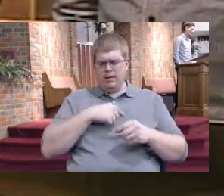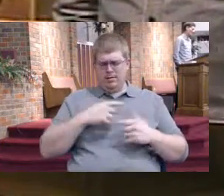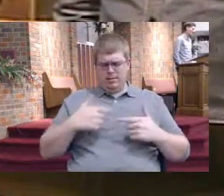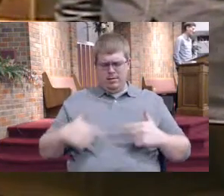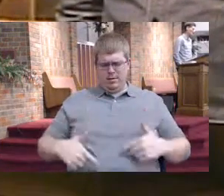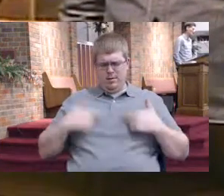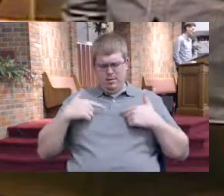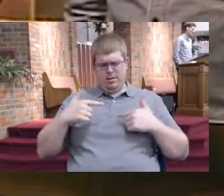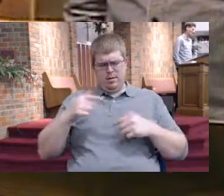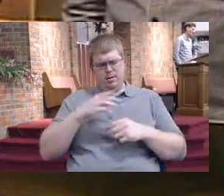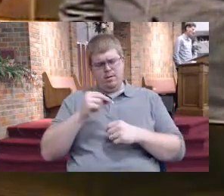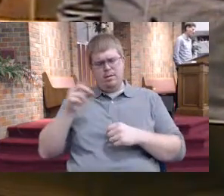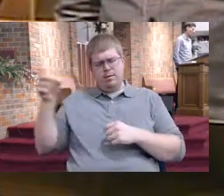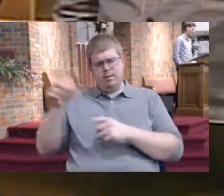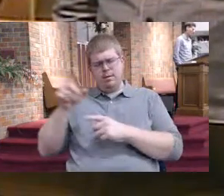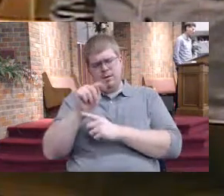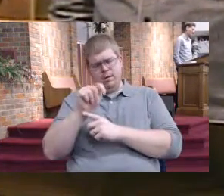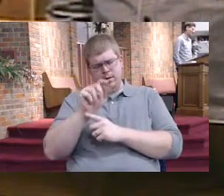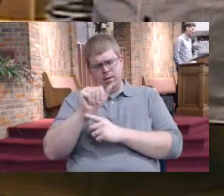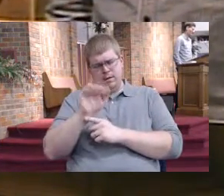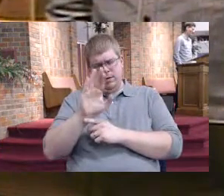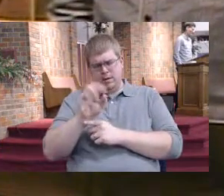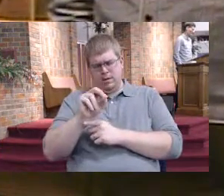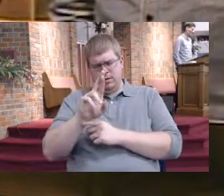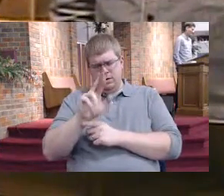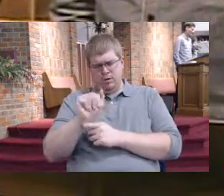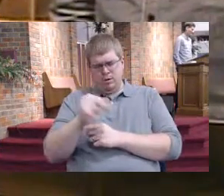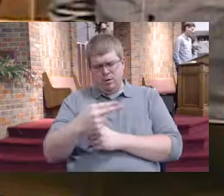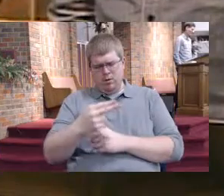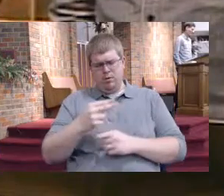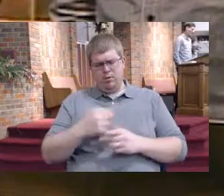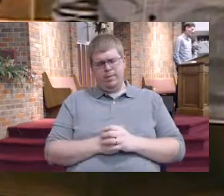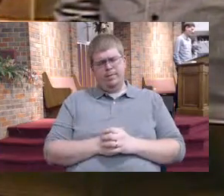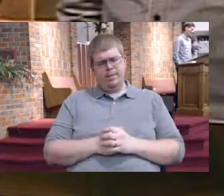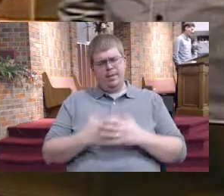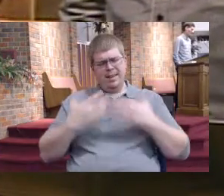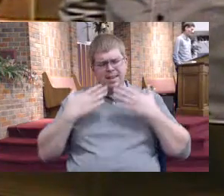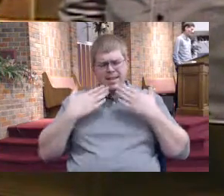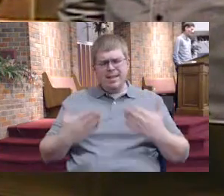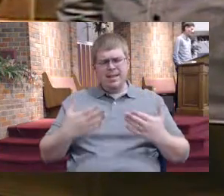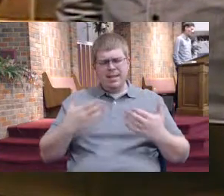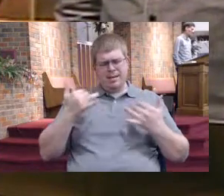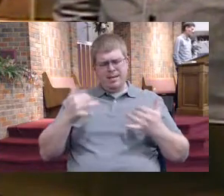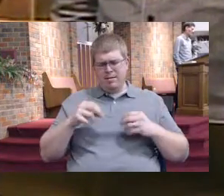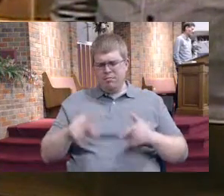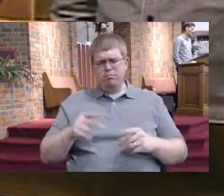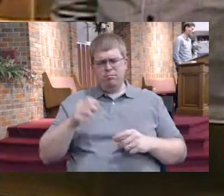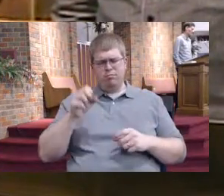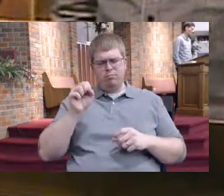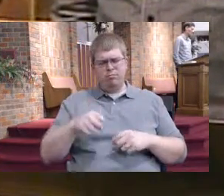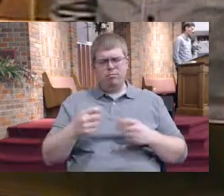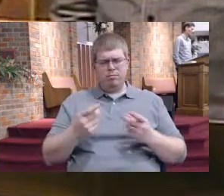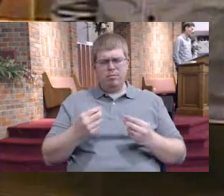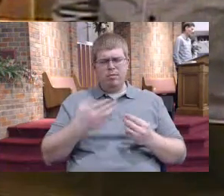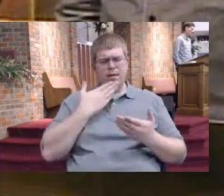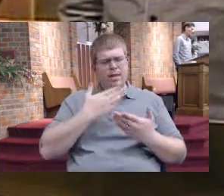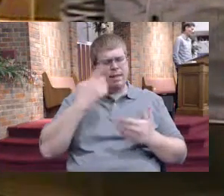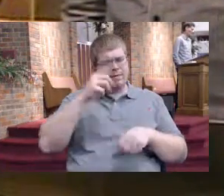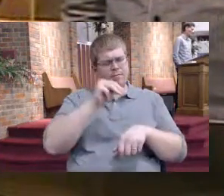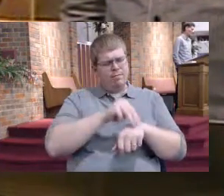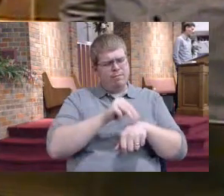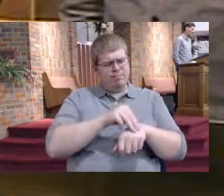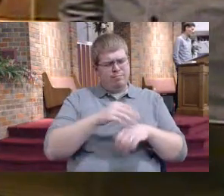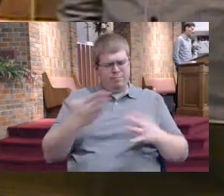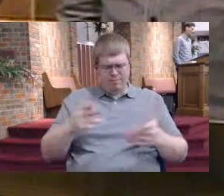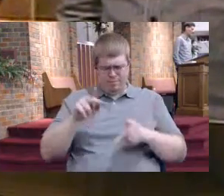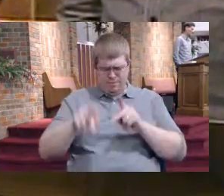the Tanzanians in Tabora. Thank you for this opportunity. Thank you for Maysville. Thank you for these